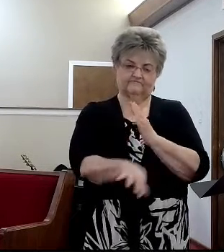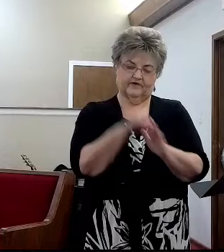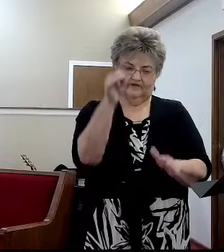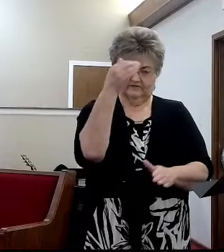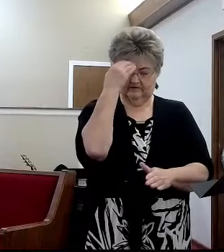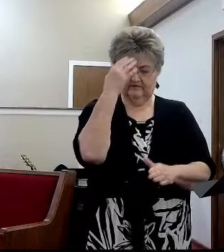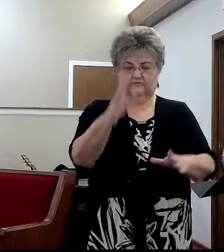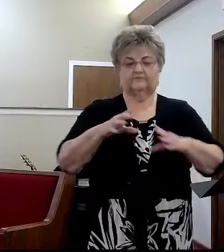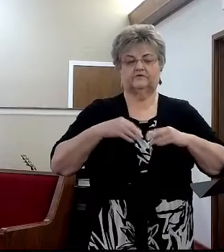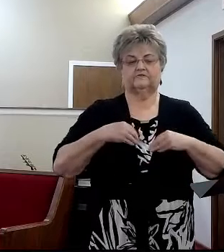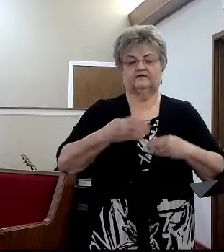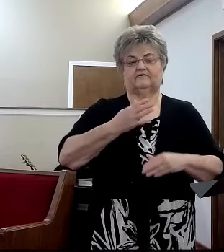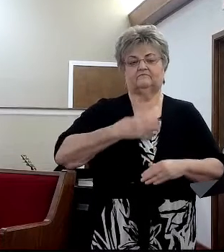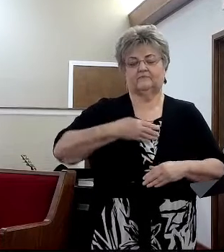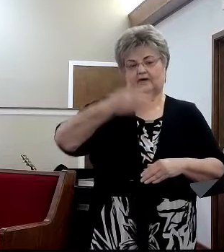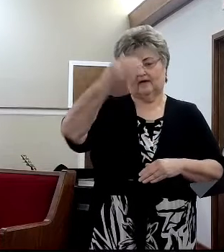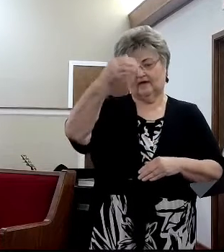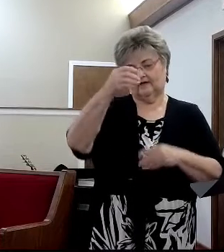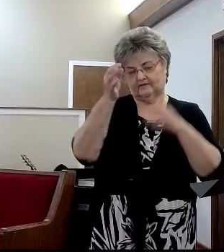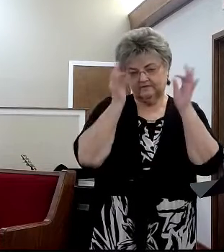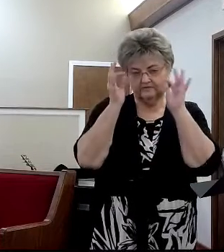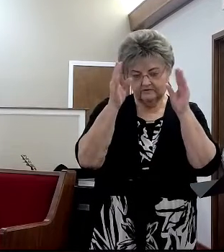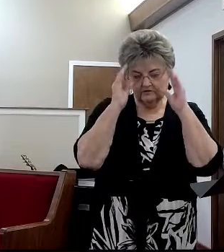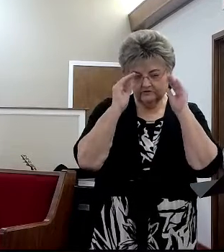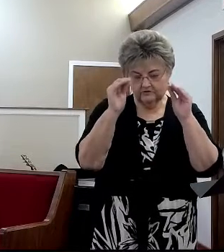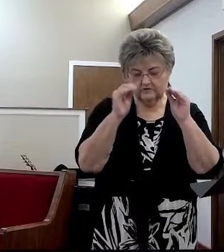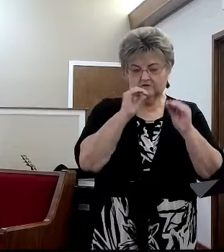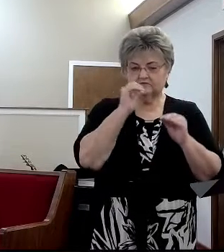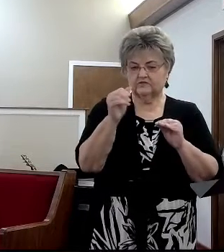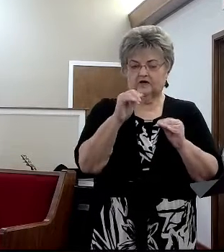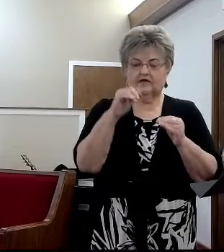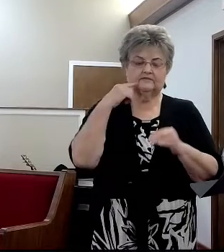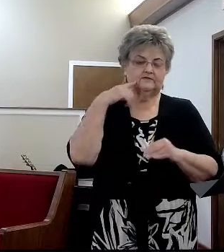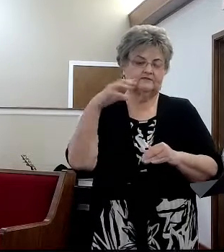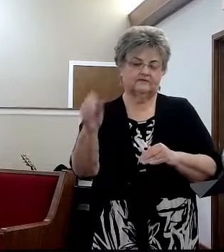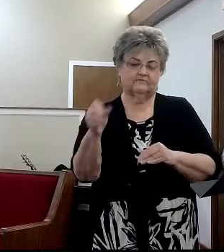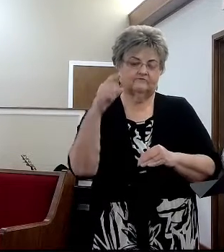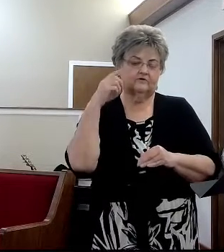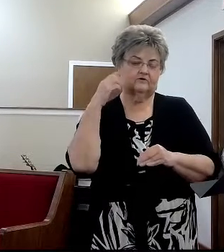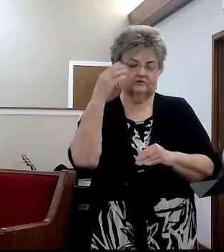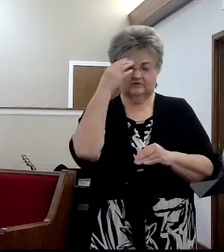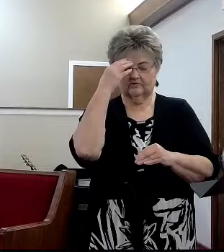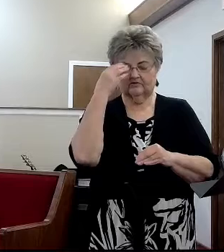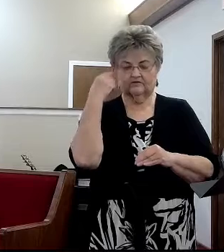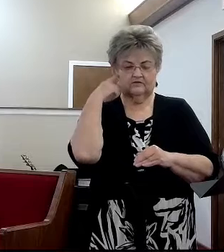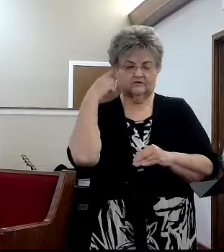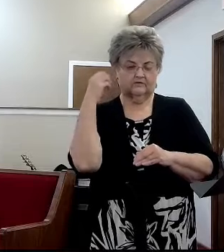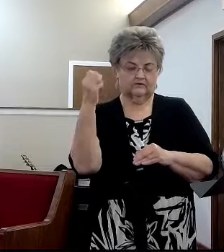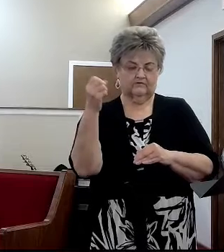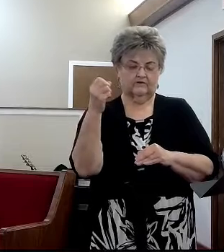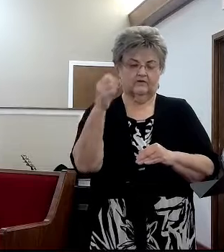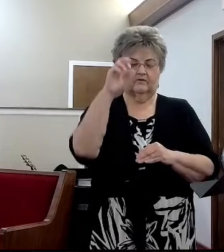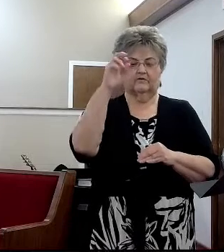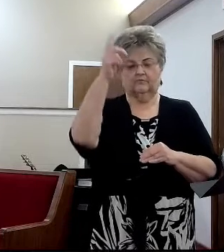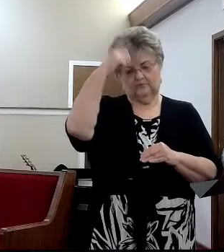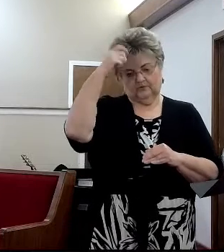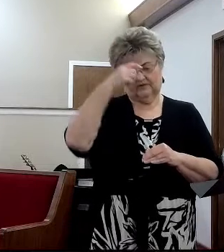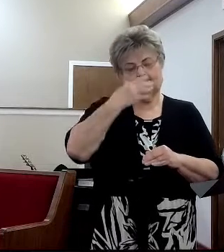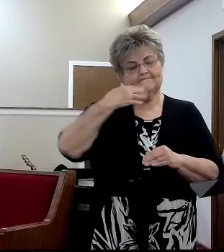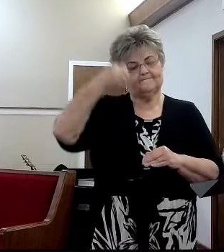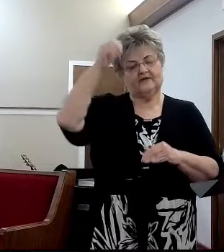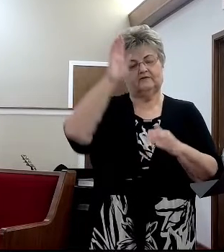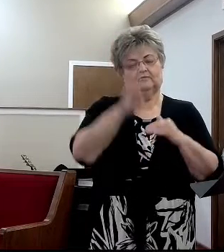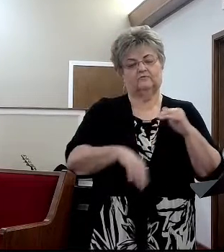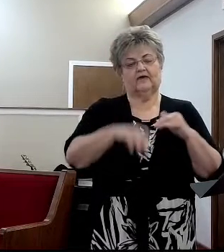my instruction, and not silver and knowledge, rather than choice gold. For wisdom is better than rubies, and all